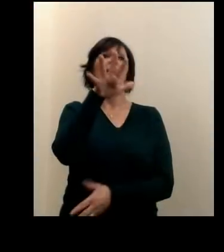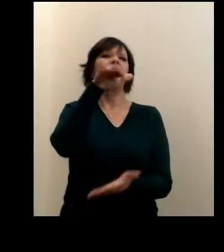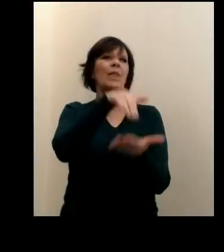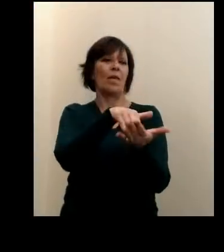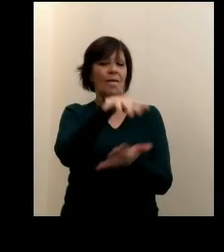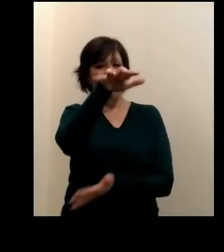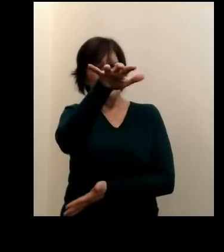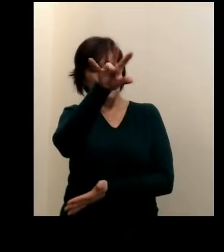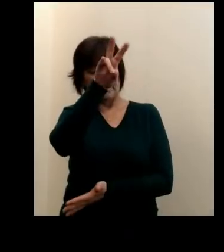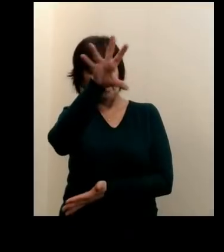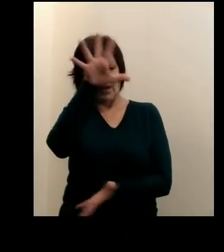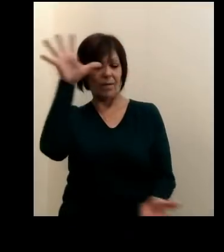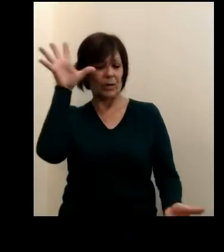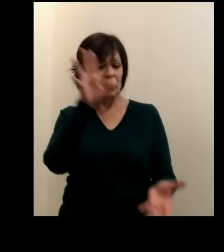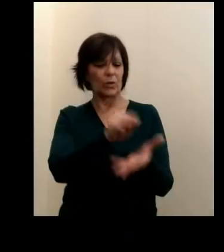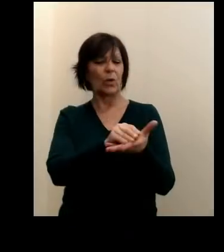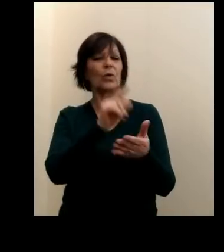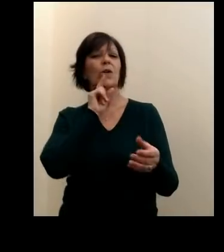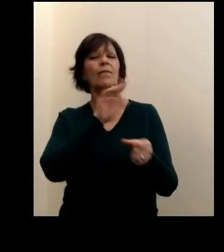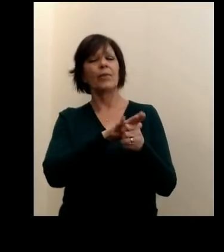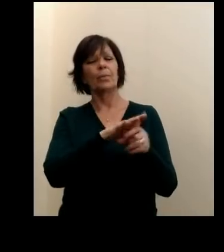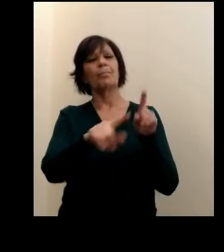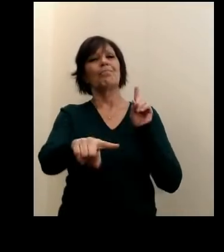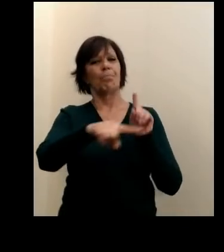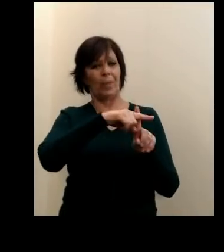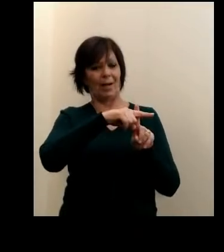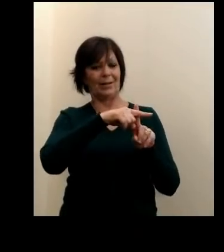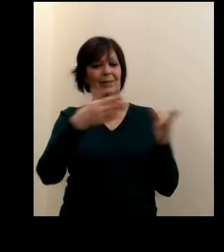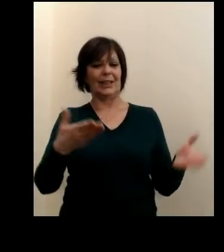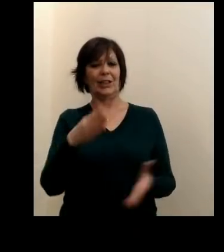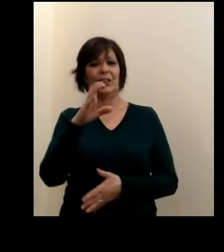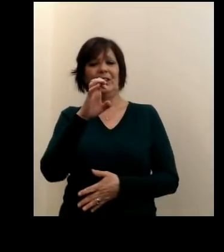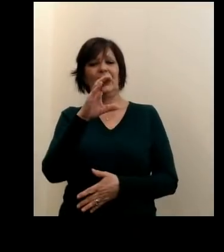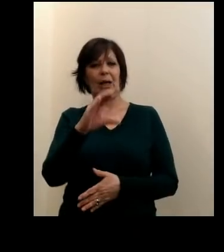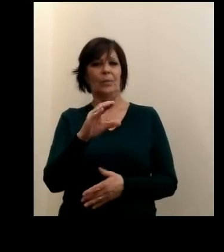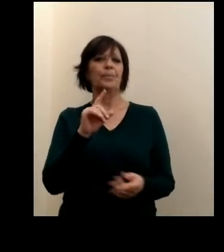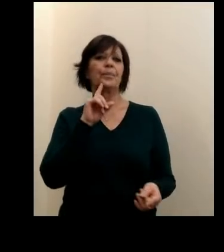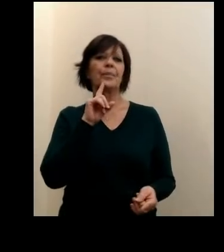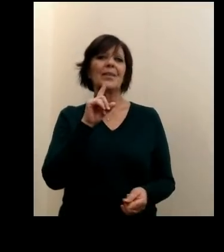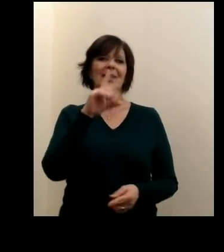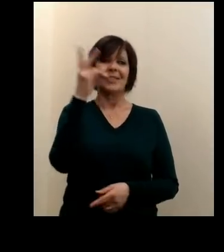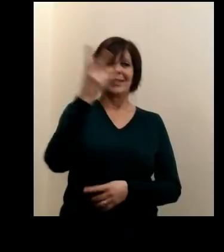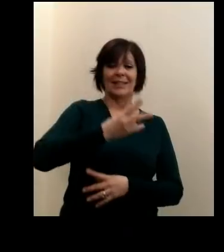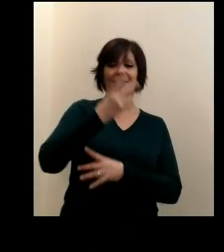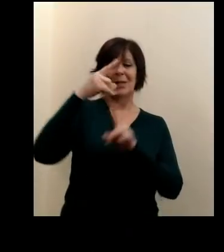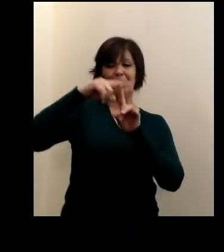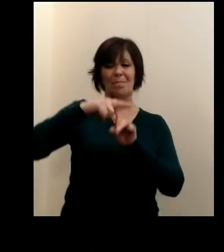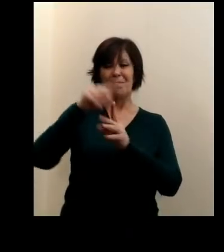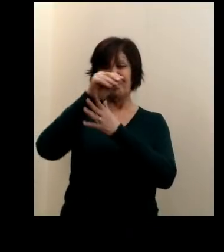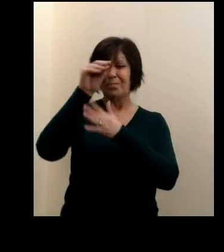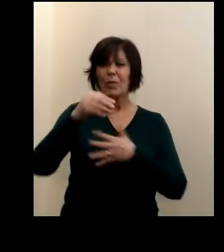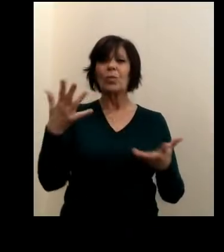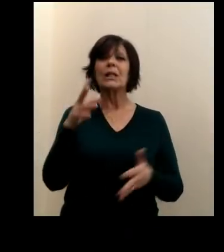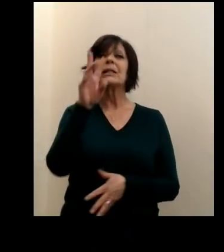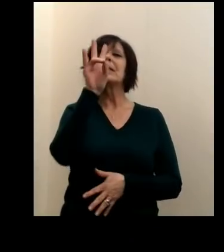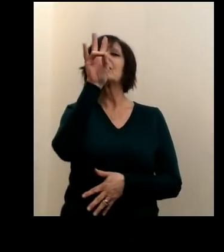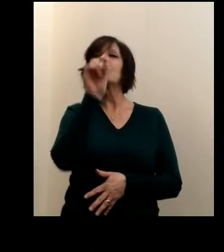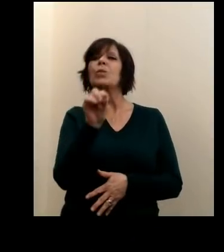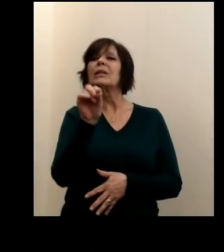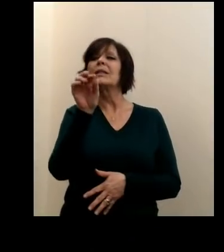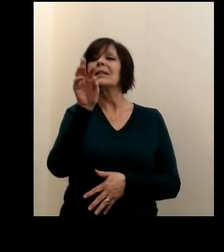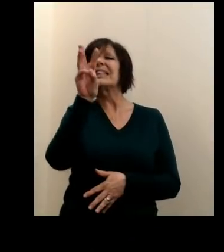45,575 total confirmed COVID-19 cases in Erie County. The 7-day positivity rate as of January 10th was